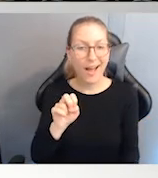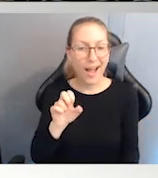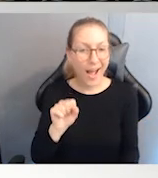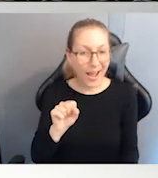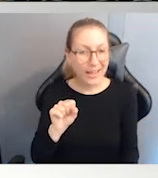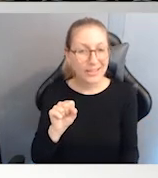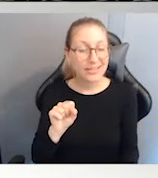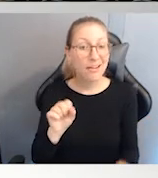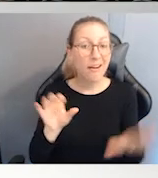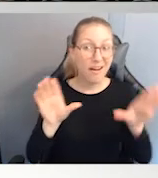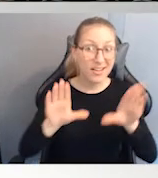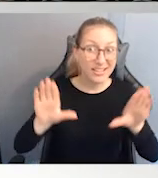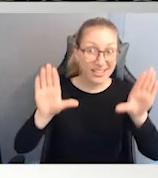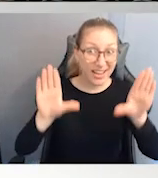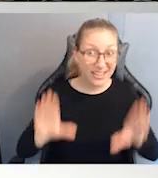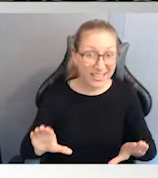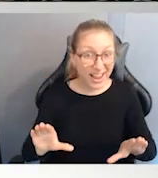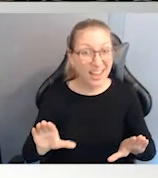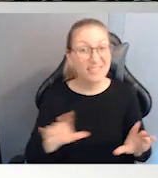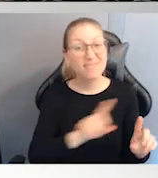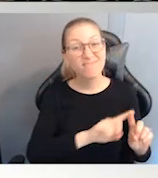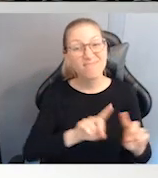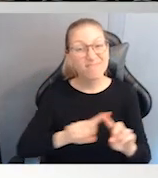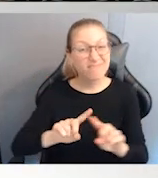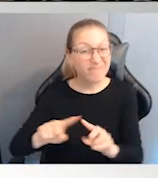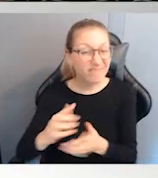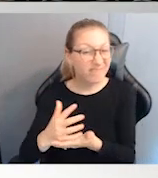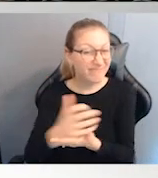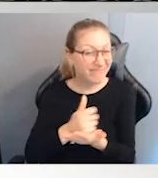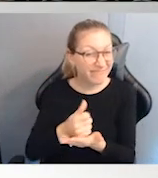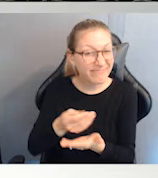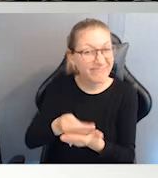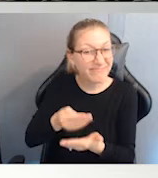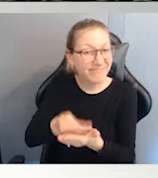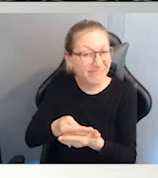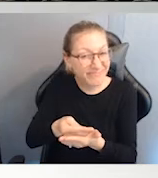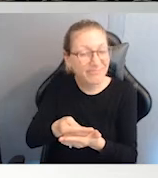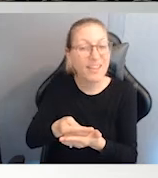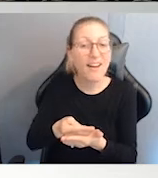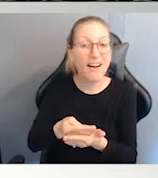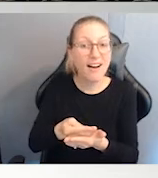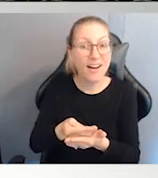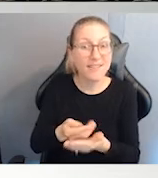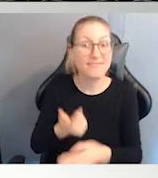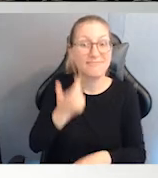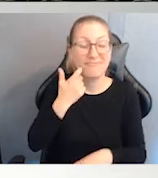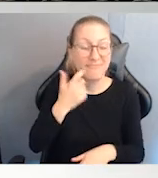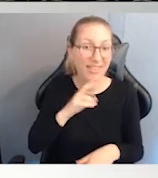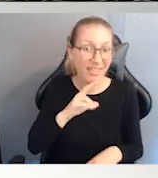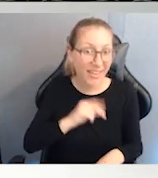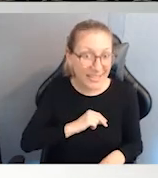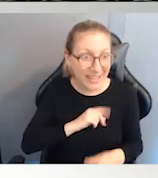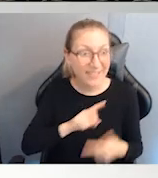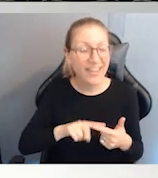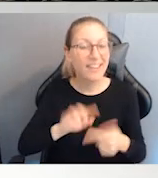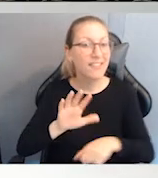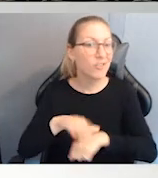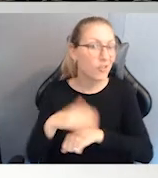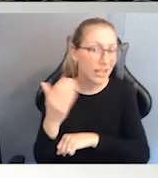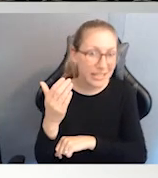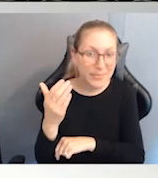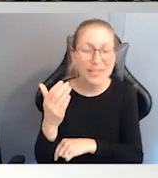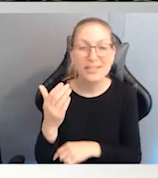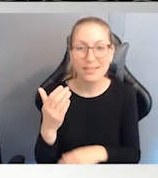do different fundraisers. We did a fundraiser for on Thanksgiving, Christmas.